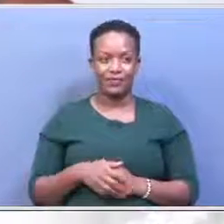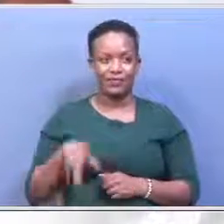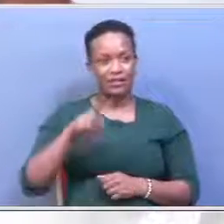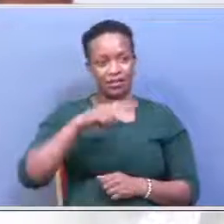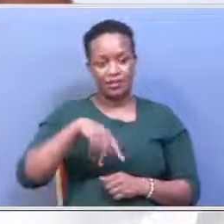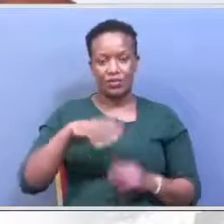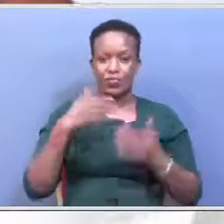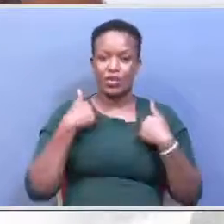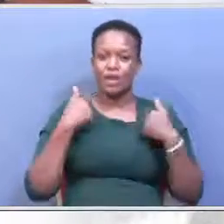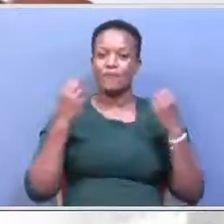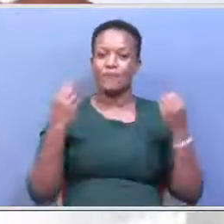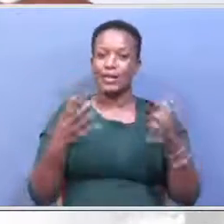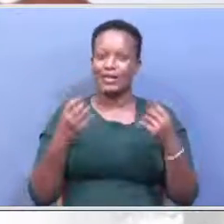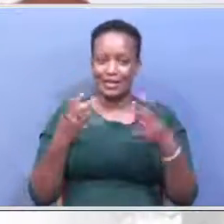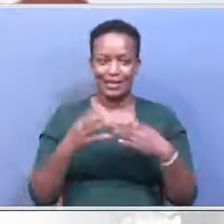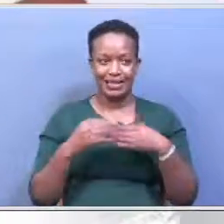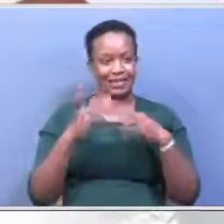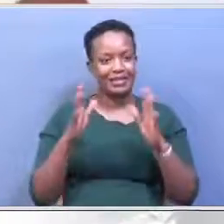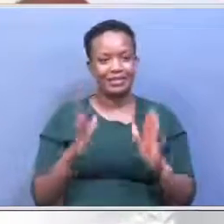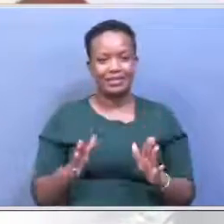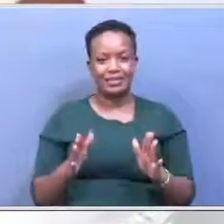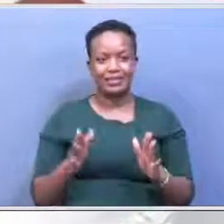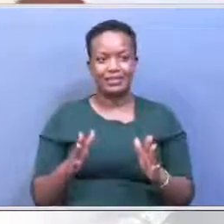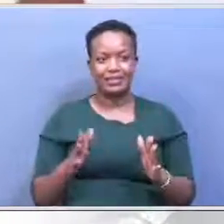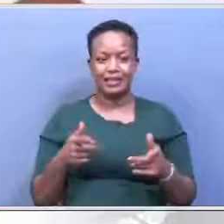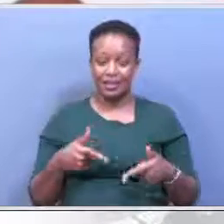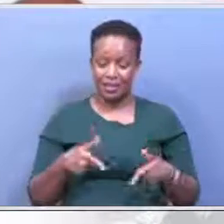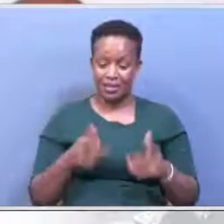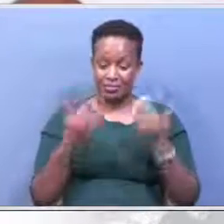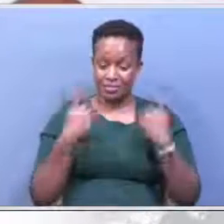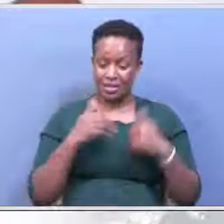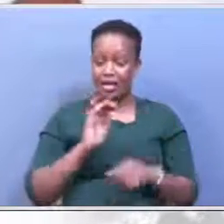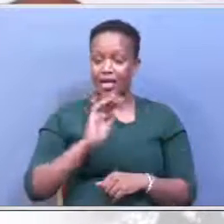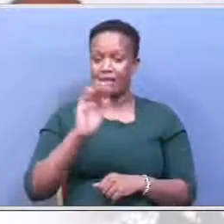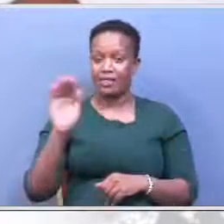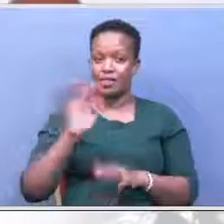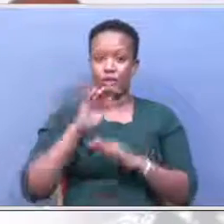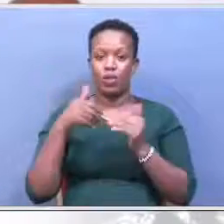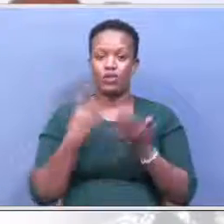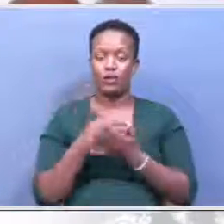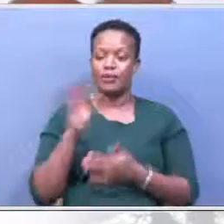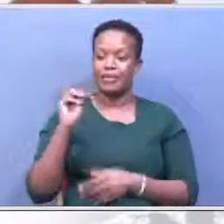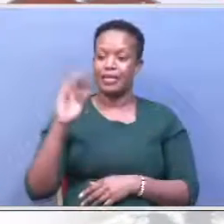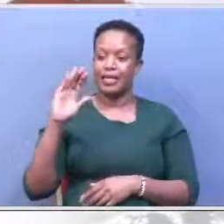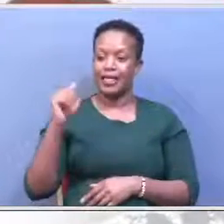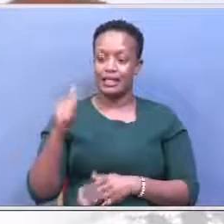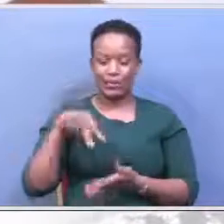we have many leaders. Let me ask all the MCAs to stand up.